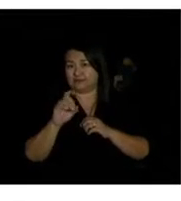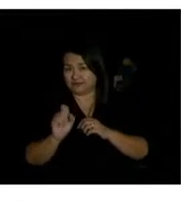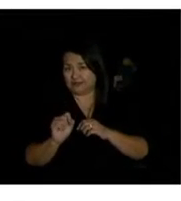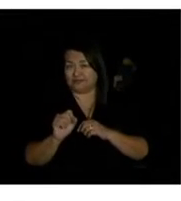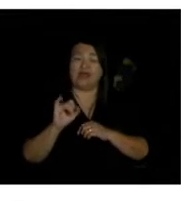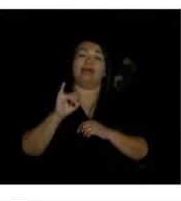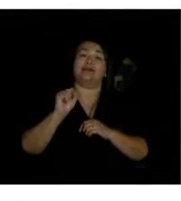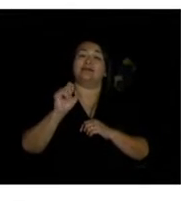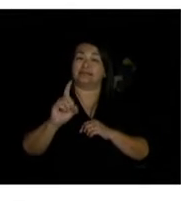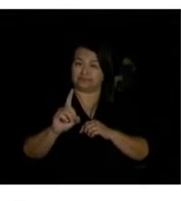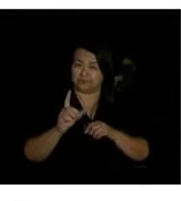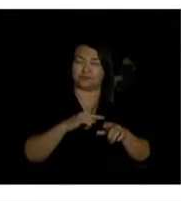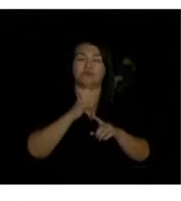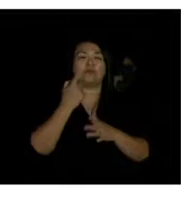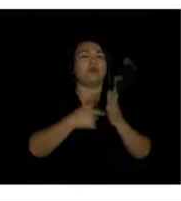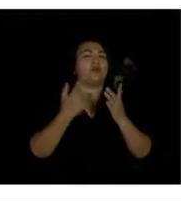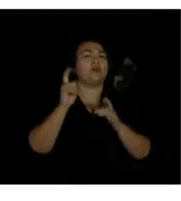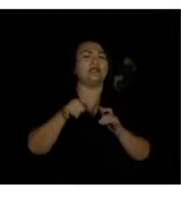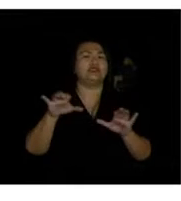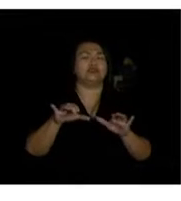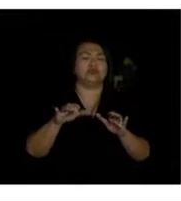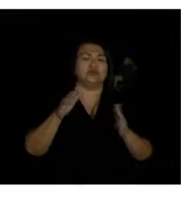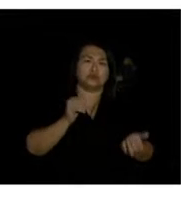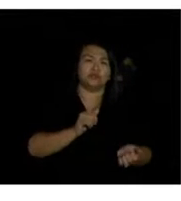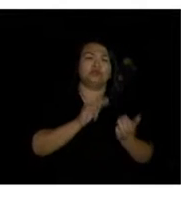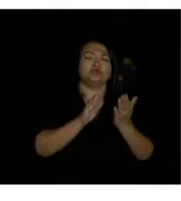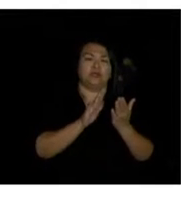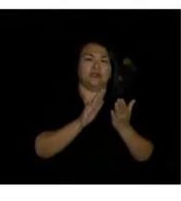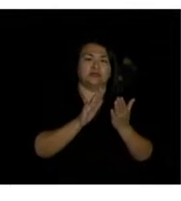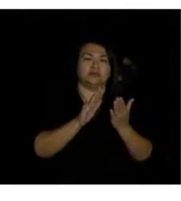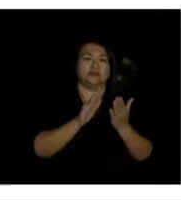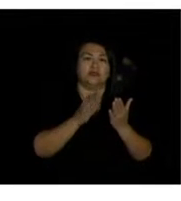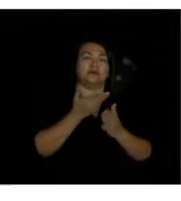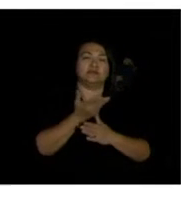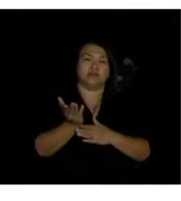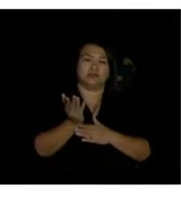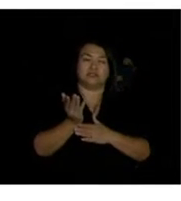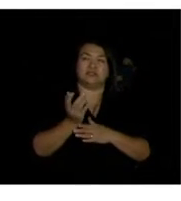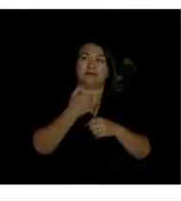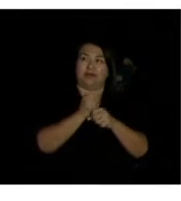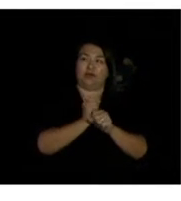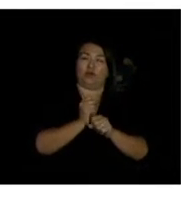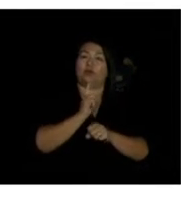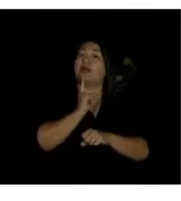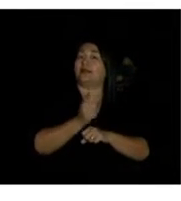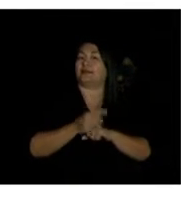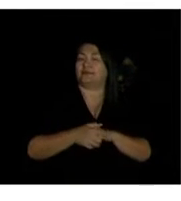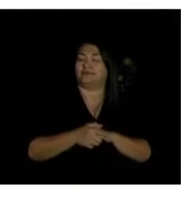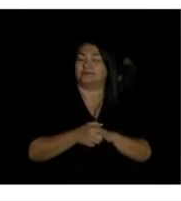are some things that we'll need to do to address those things to make them a reality?